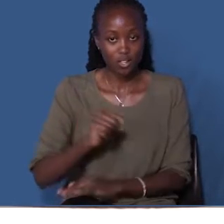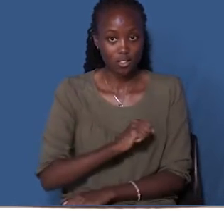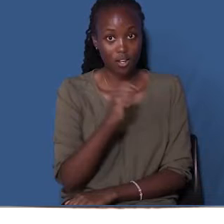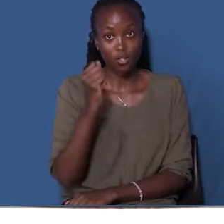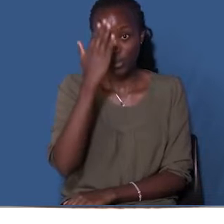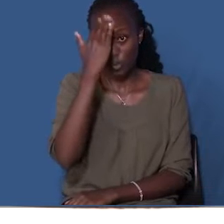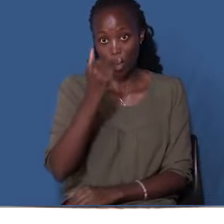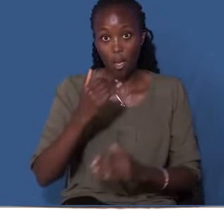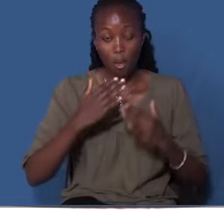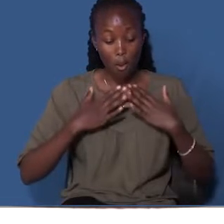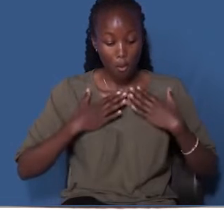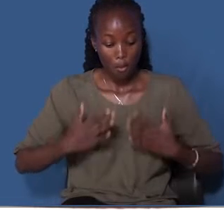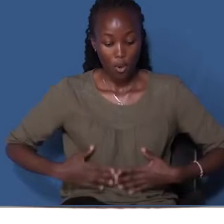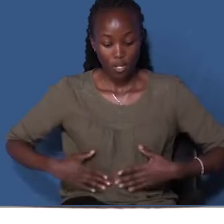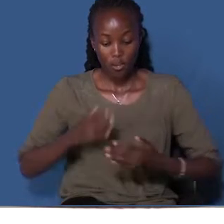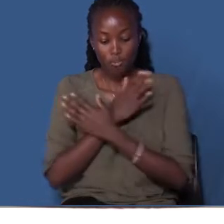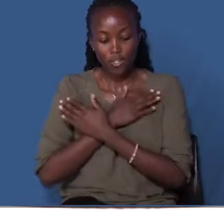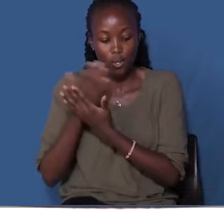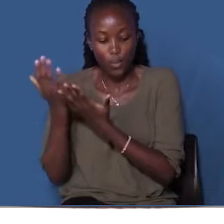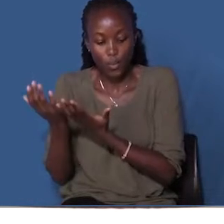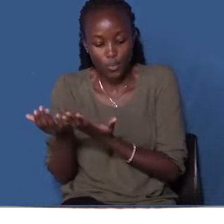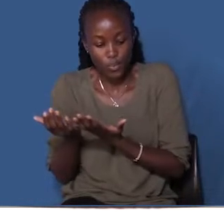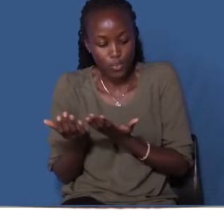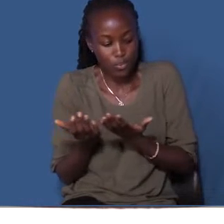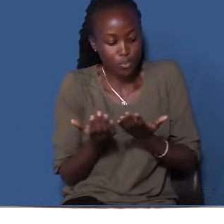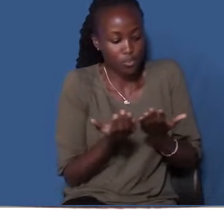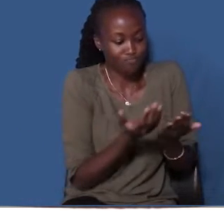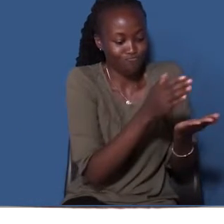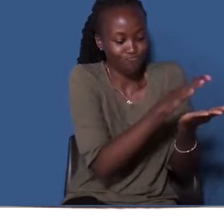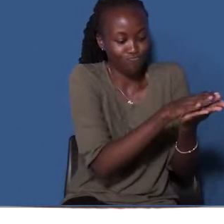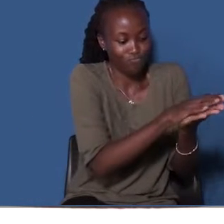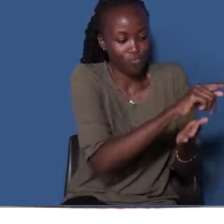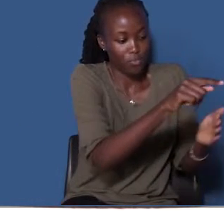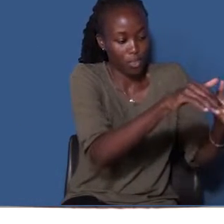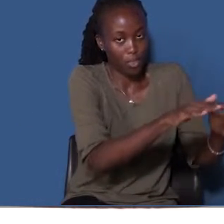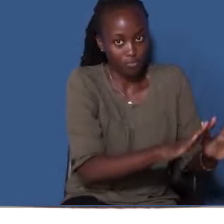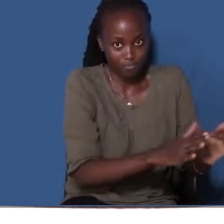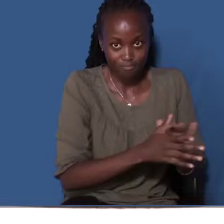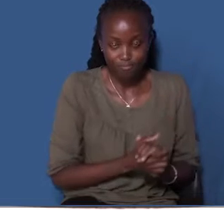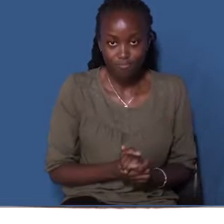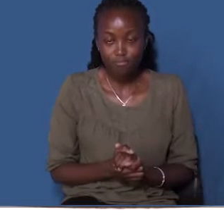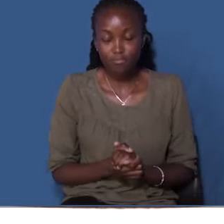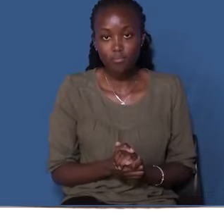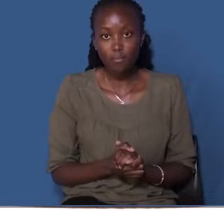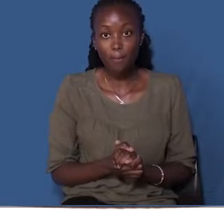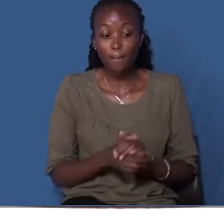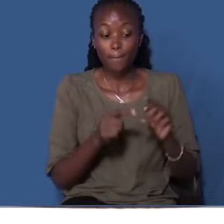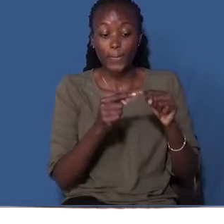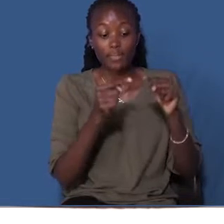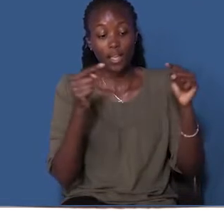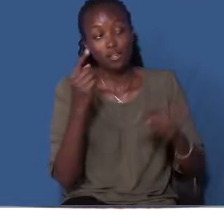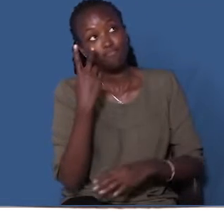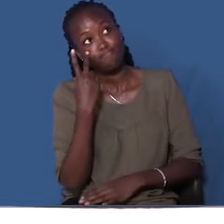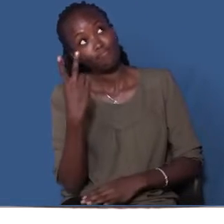his body was taken down by friends in the presence of enemies who knew that he was dead. Can you imagine that? The enemy saw he